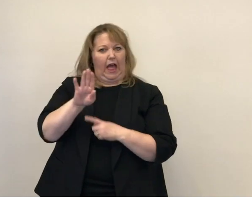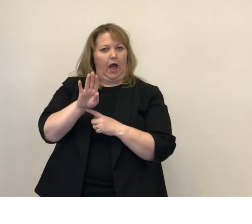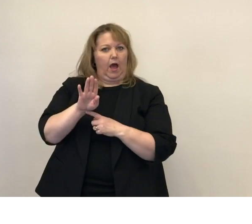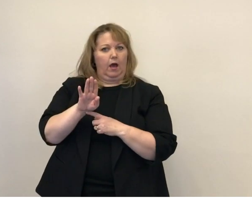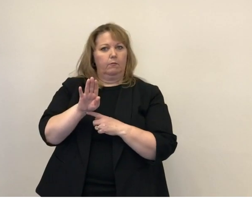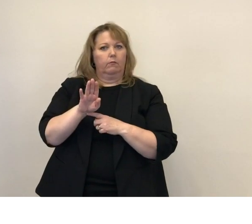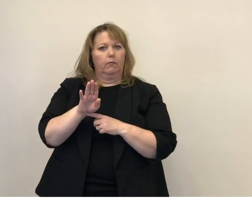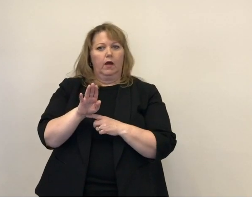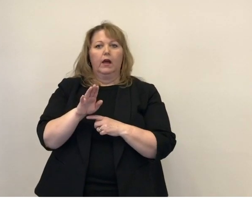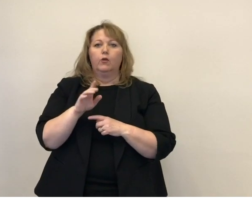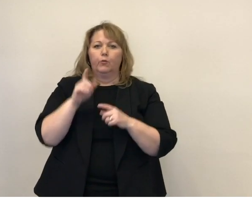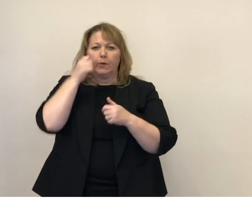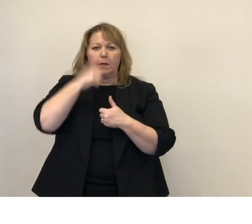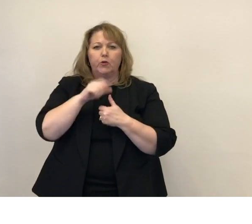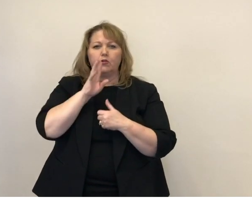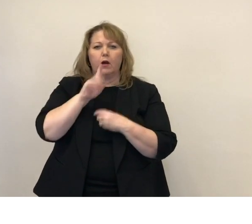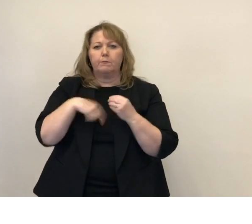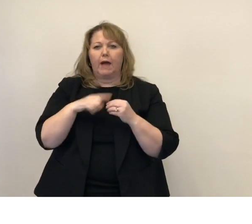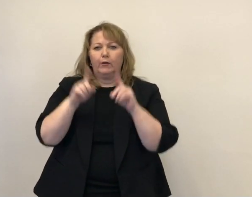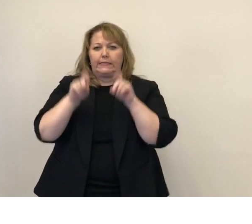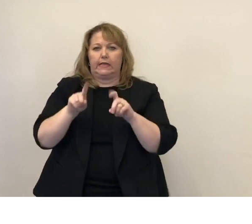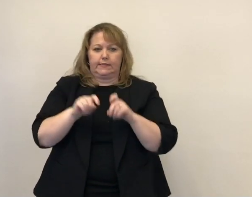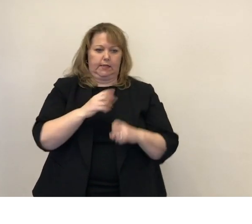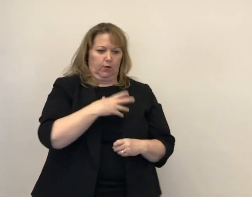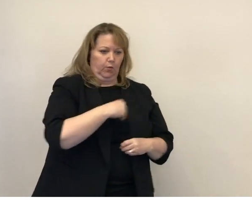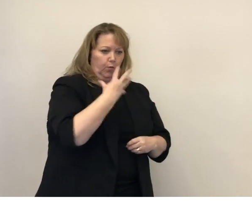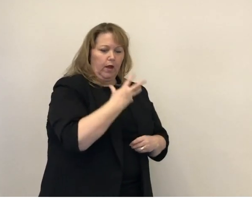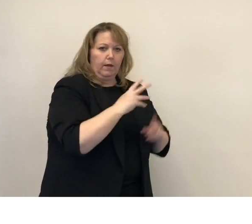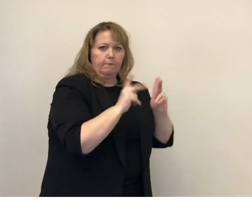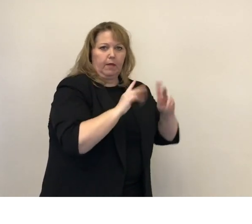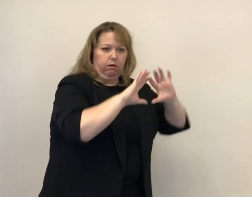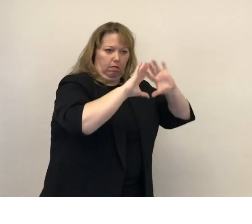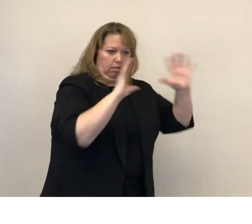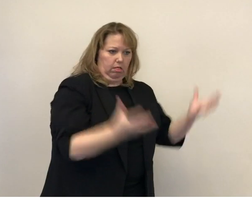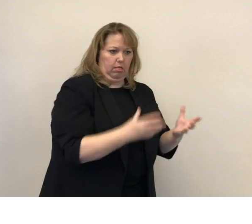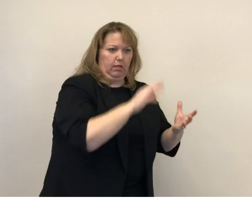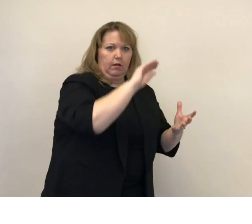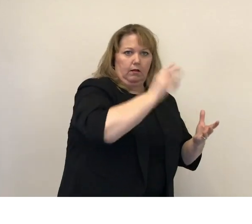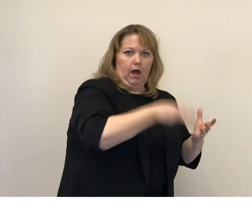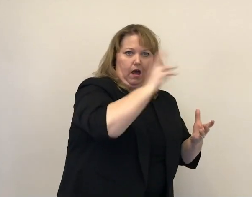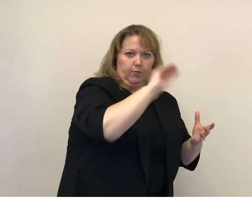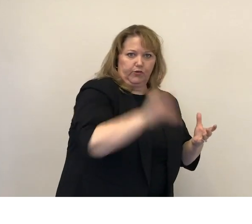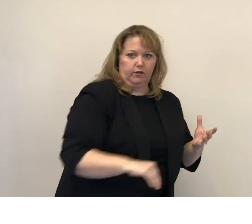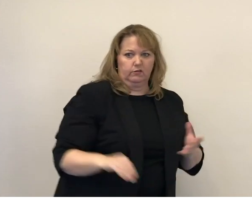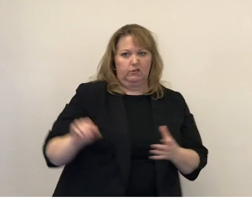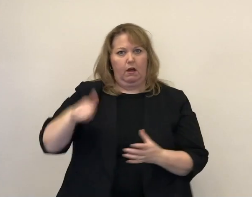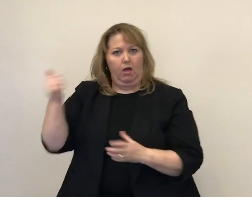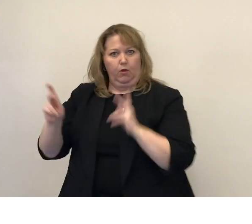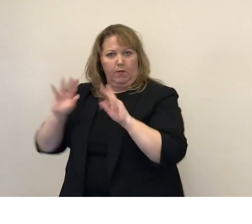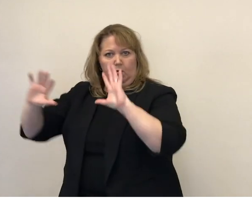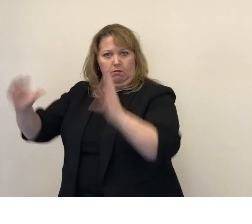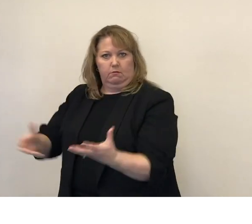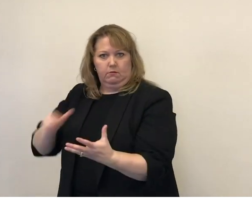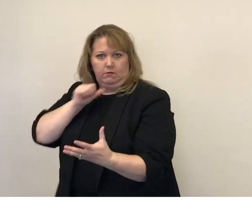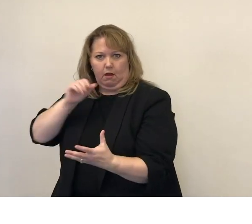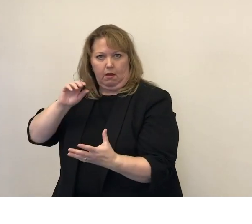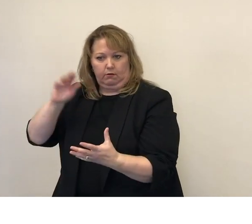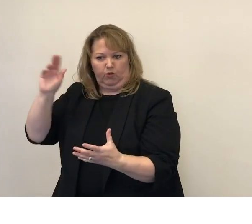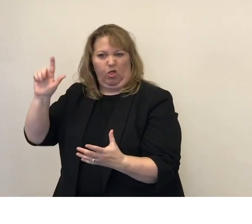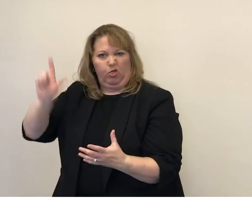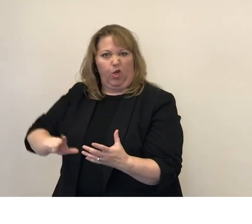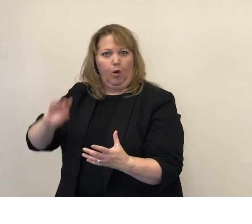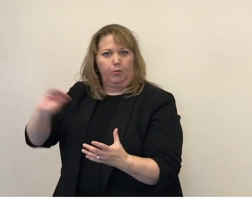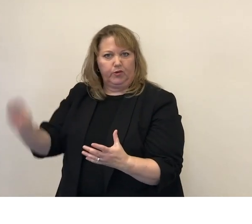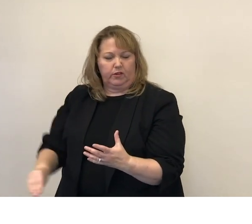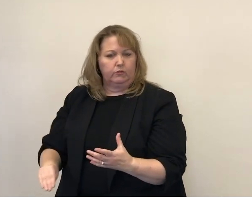states. Do you know if they're coming down with a greater rate of the disease when compared to other populations? I can only give you anecdotal stories. It